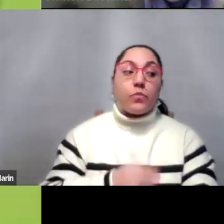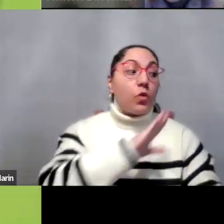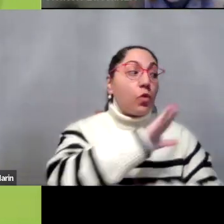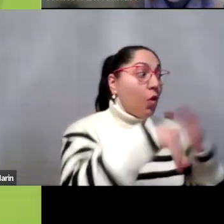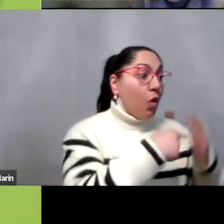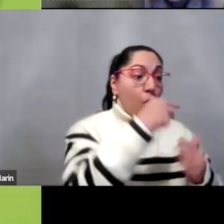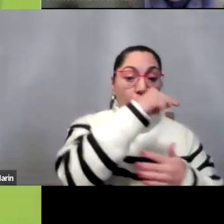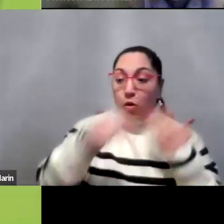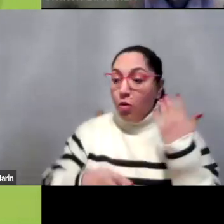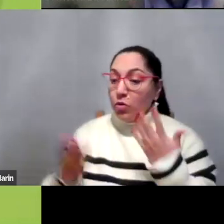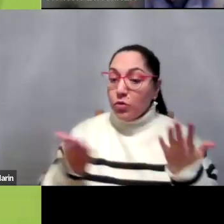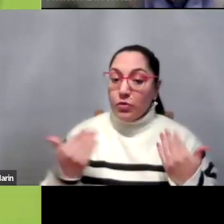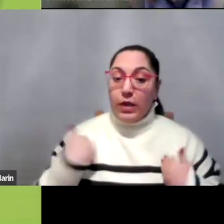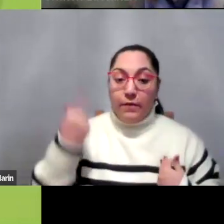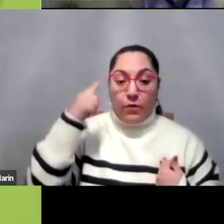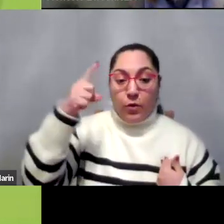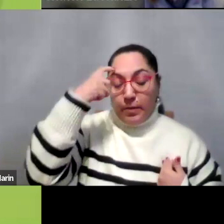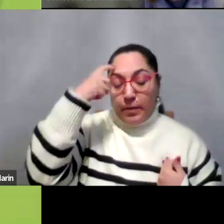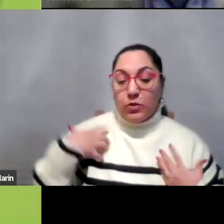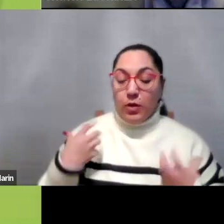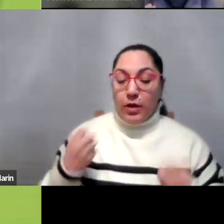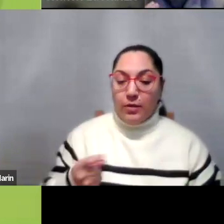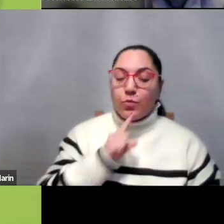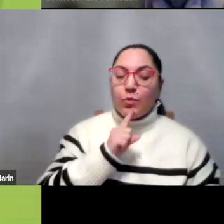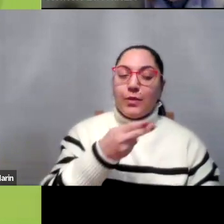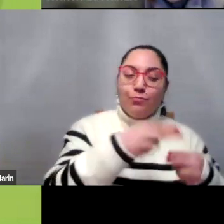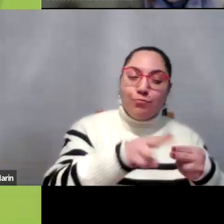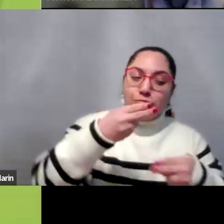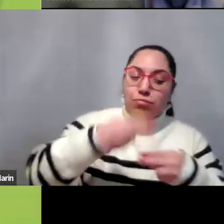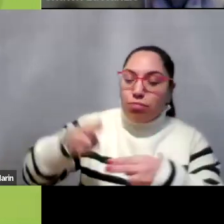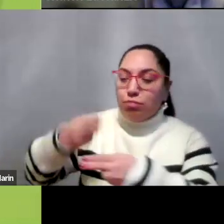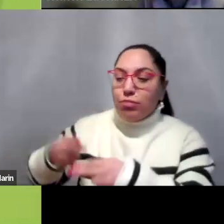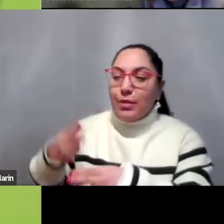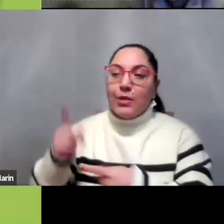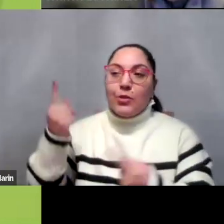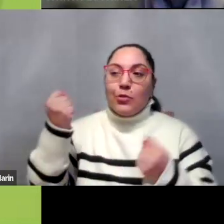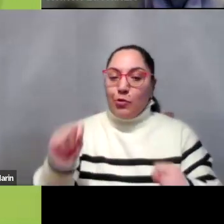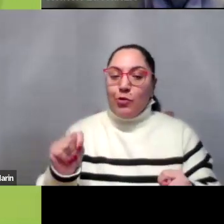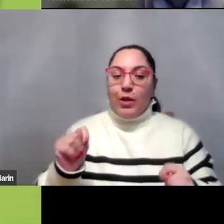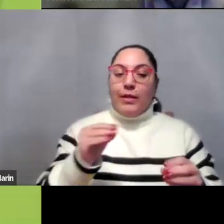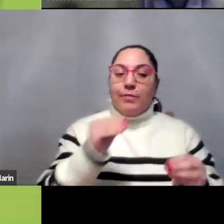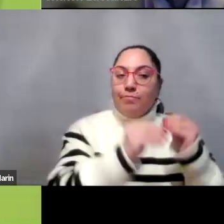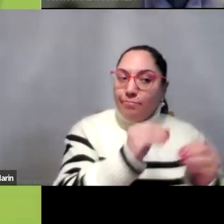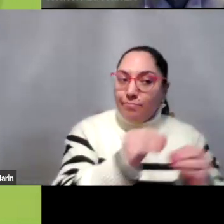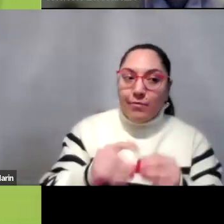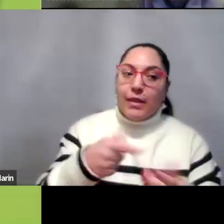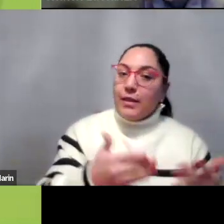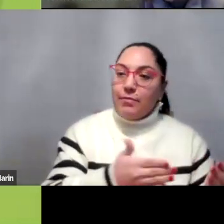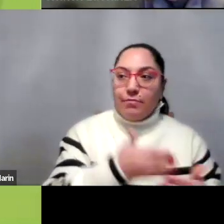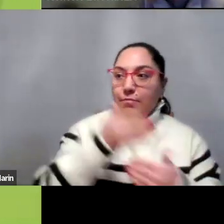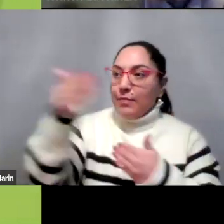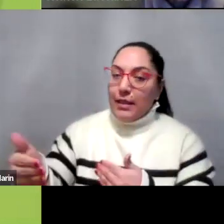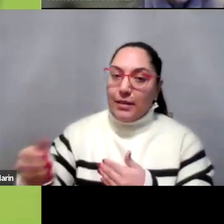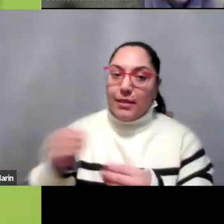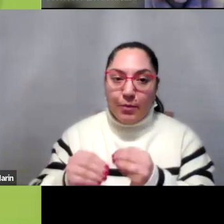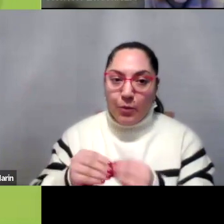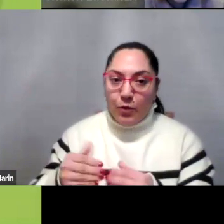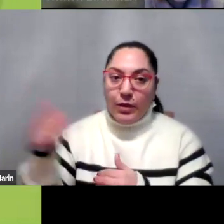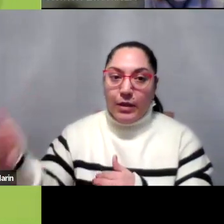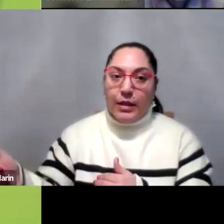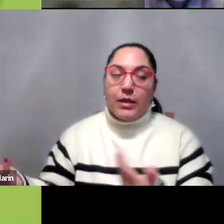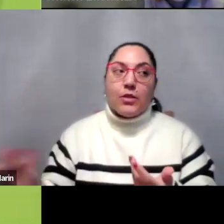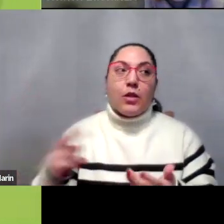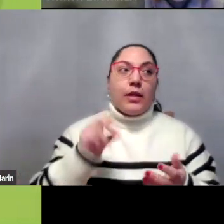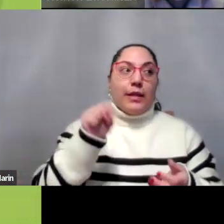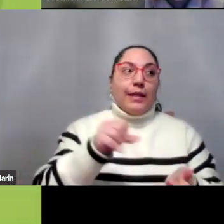health and mental health services, they're really short term. They go in and they try to treat the need, and then they move on and they kind of discharge, or they might discharge